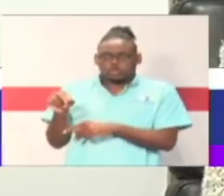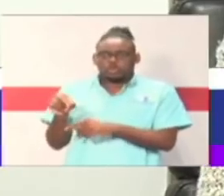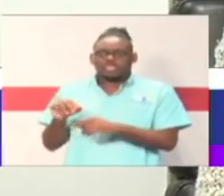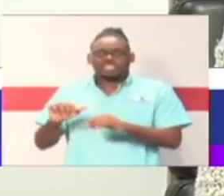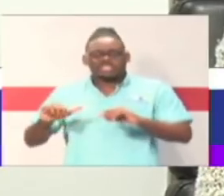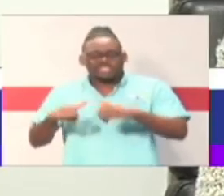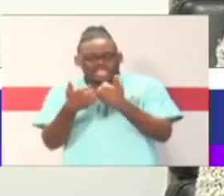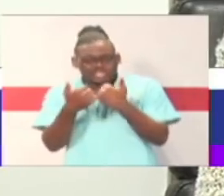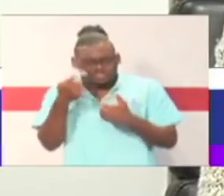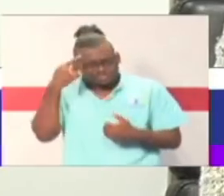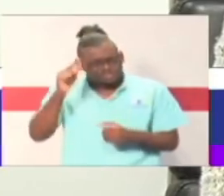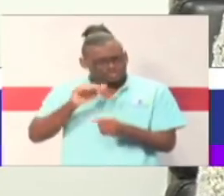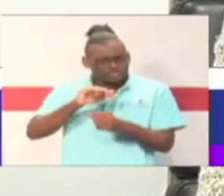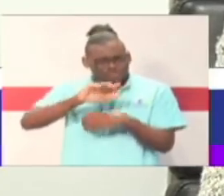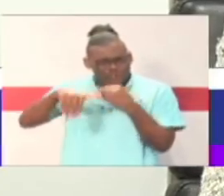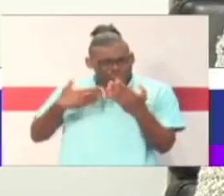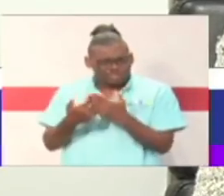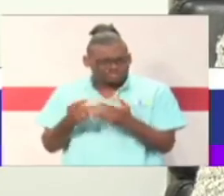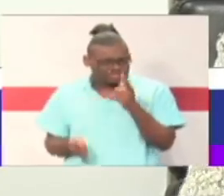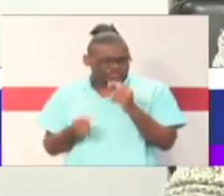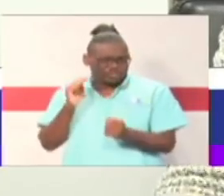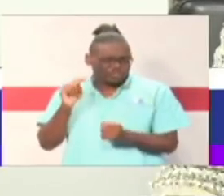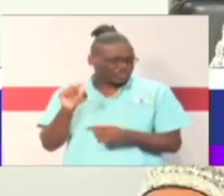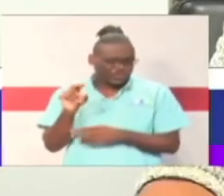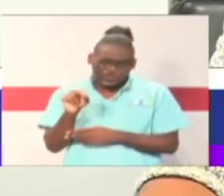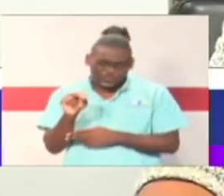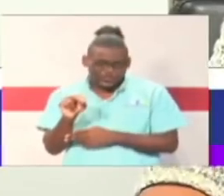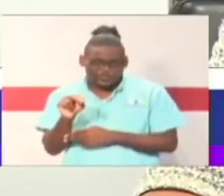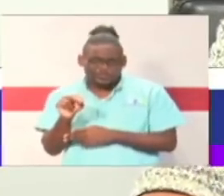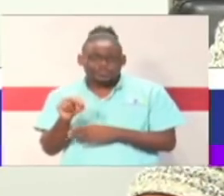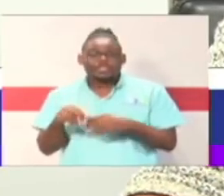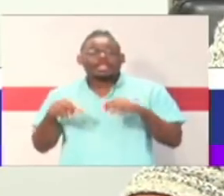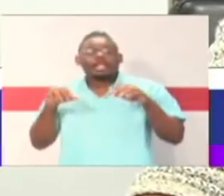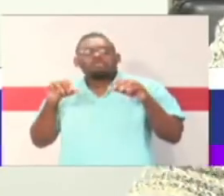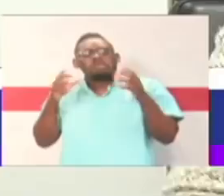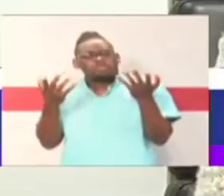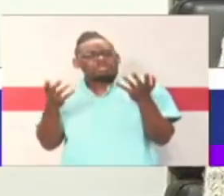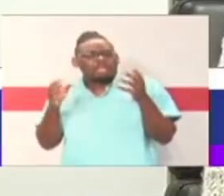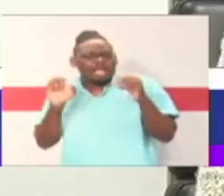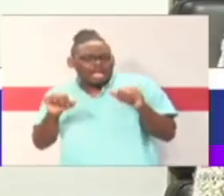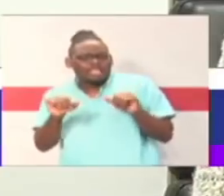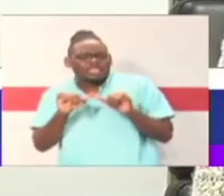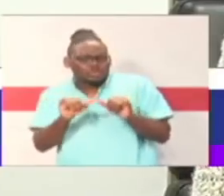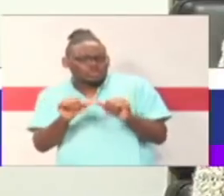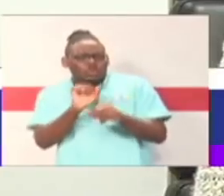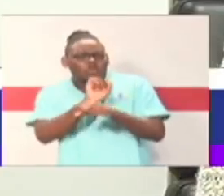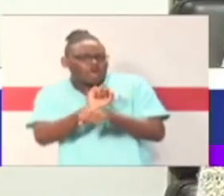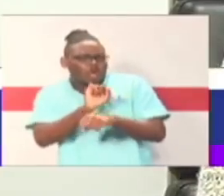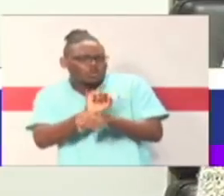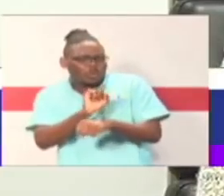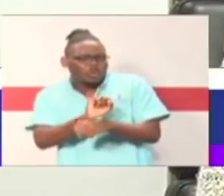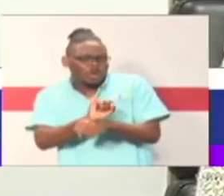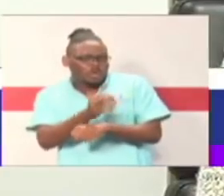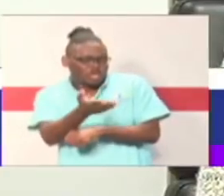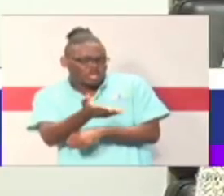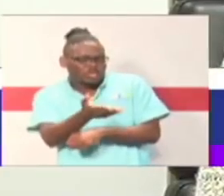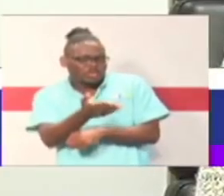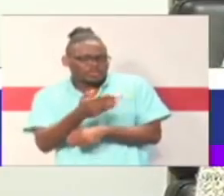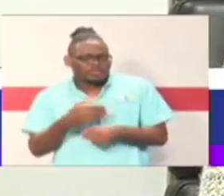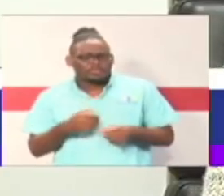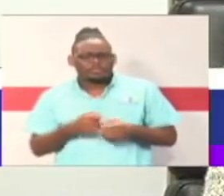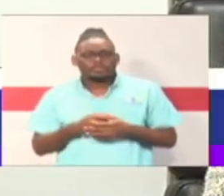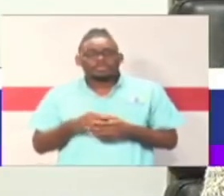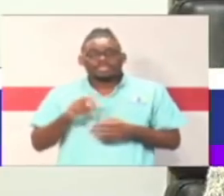labs, we work together. So there are contingency measures to ensure that work is ongoing. Your second question was about